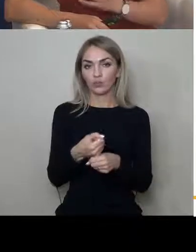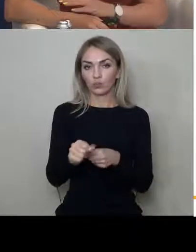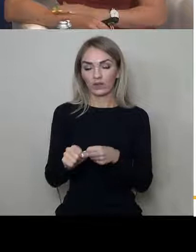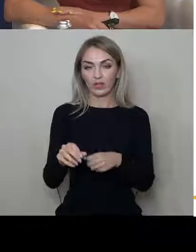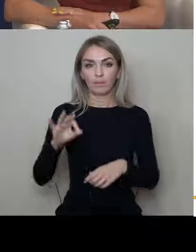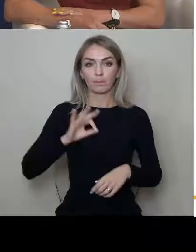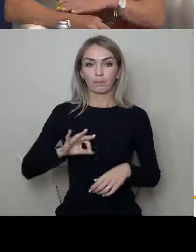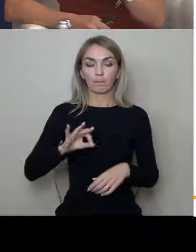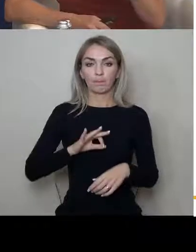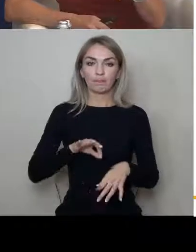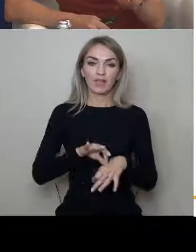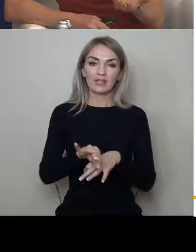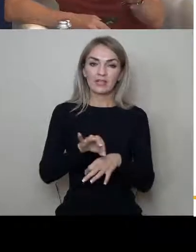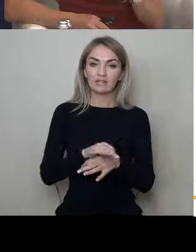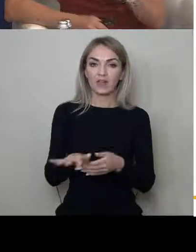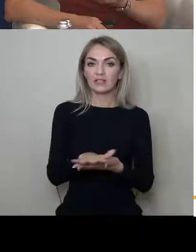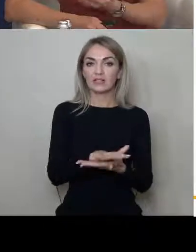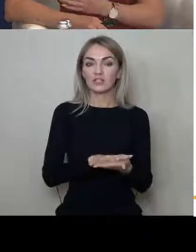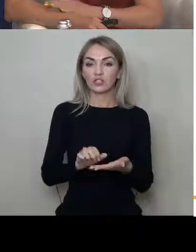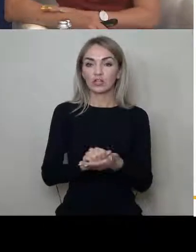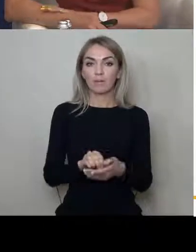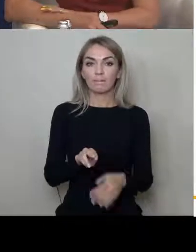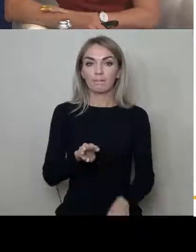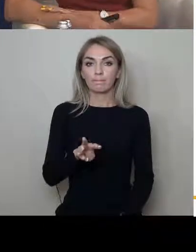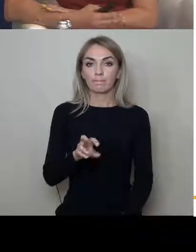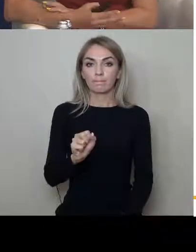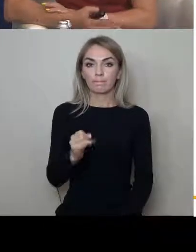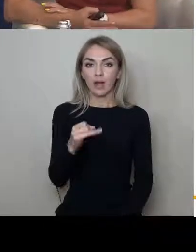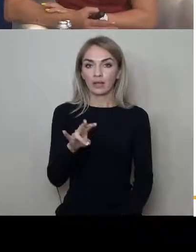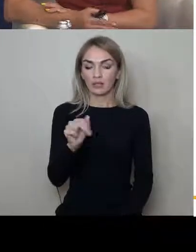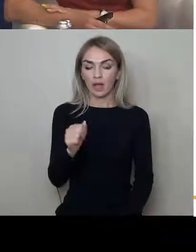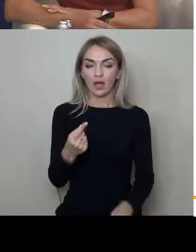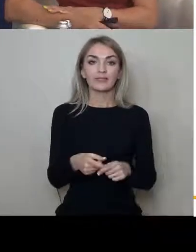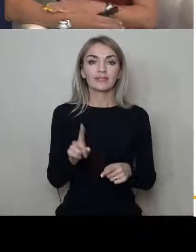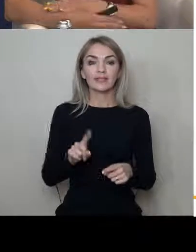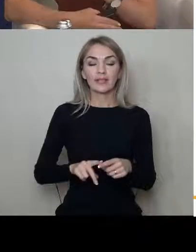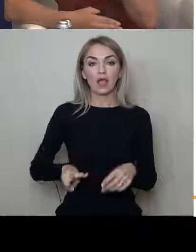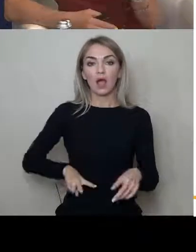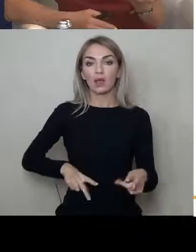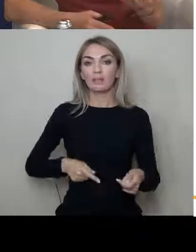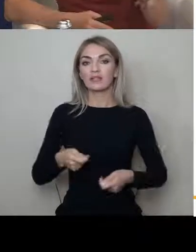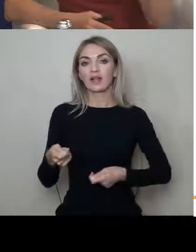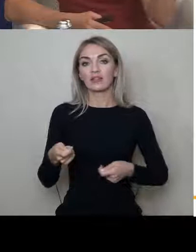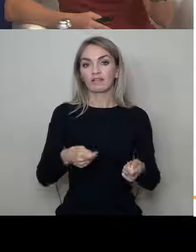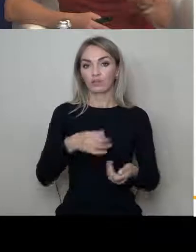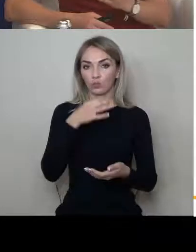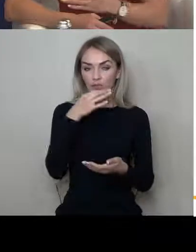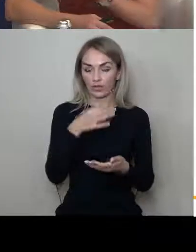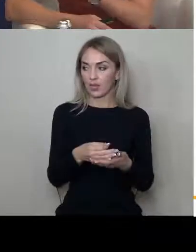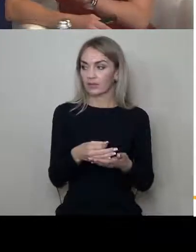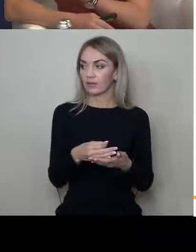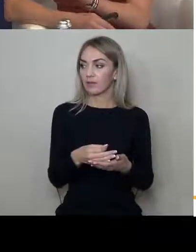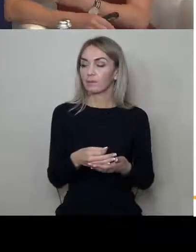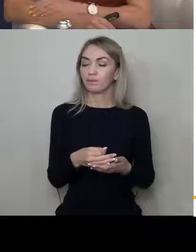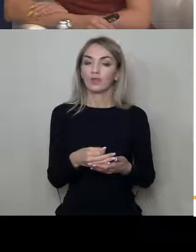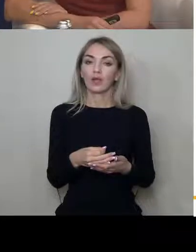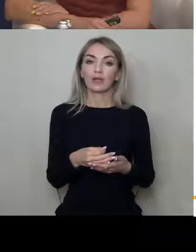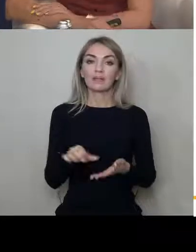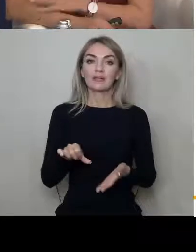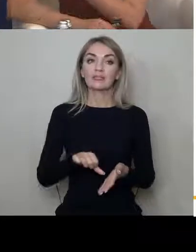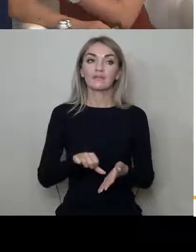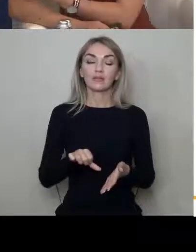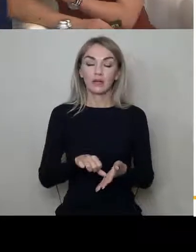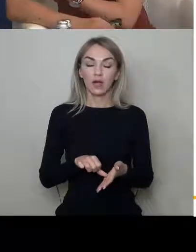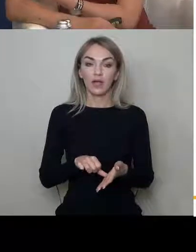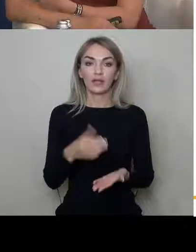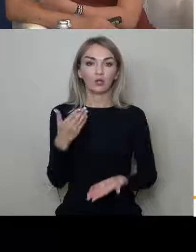any special way, like use of violence or threats to destroy property, that would lead to administrative liability.